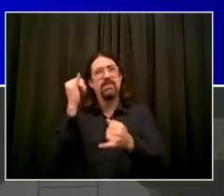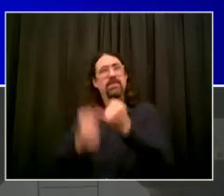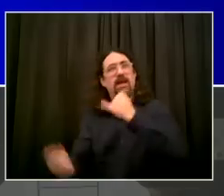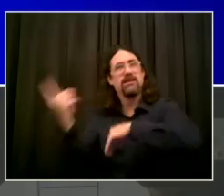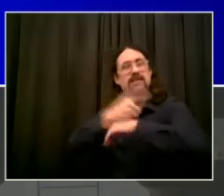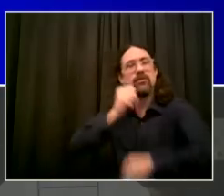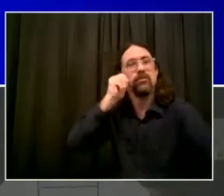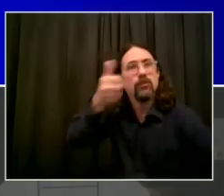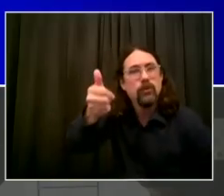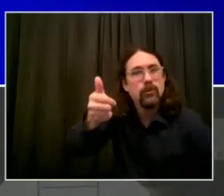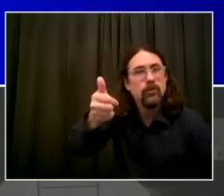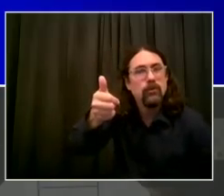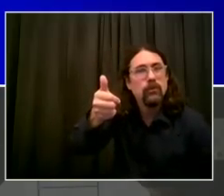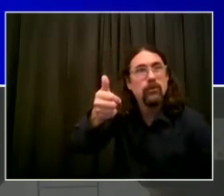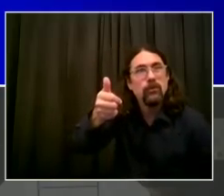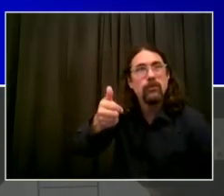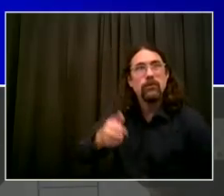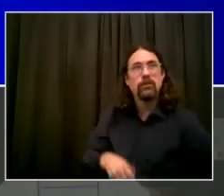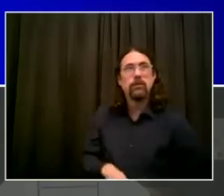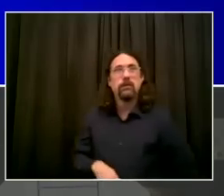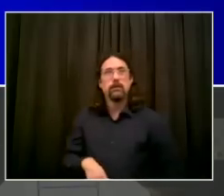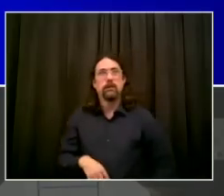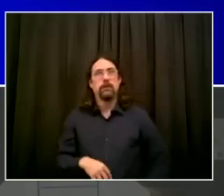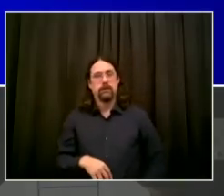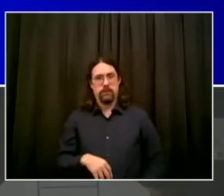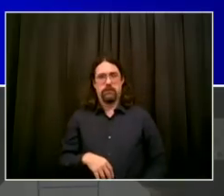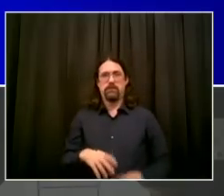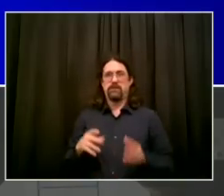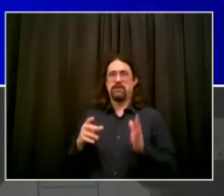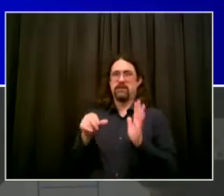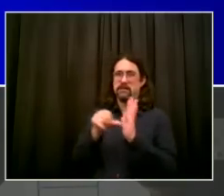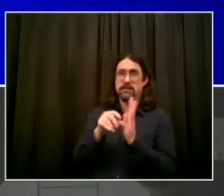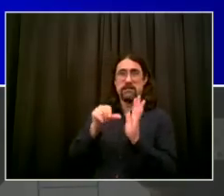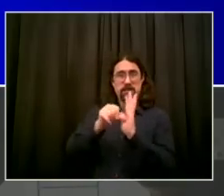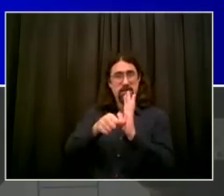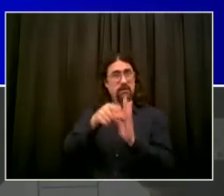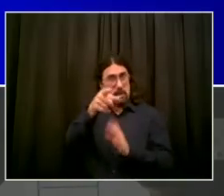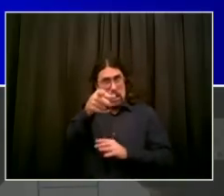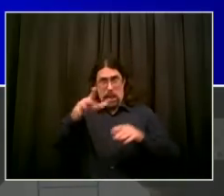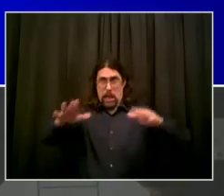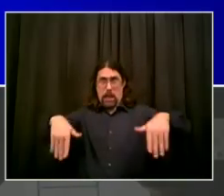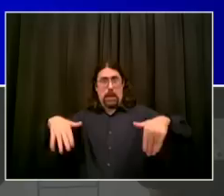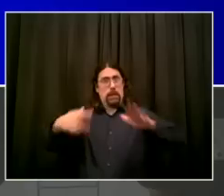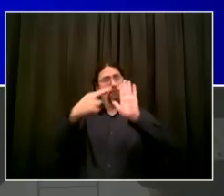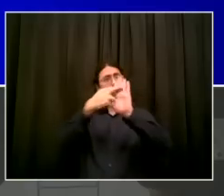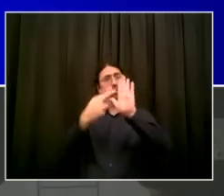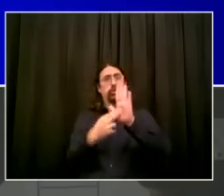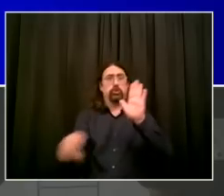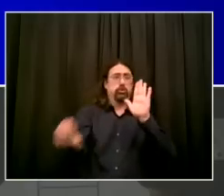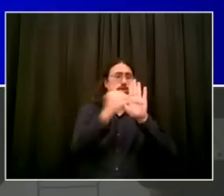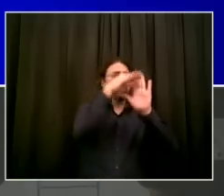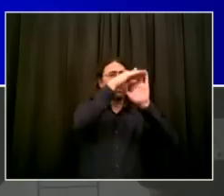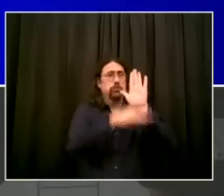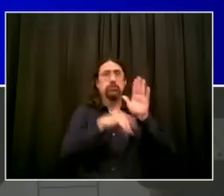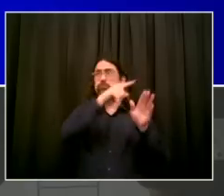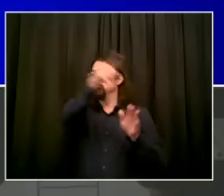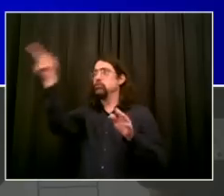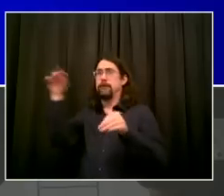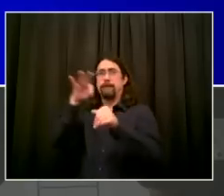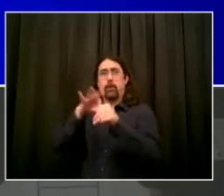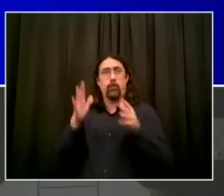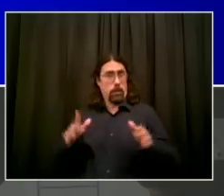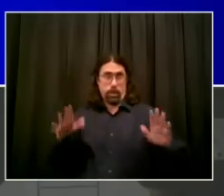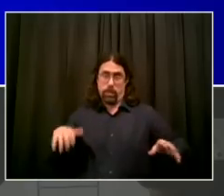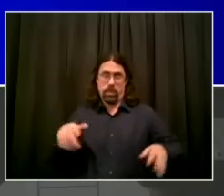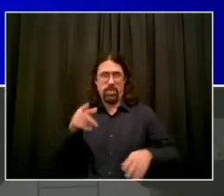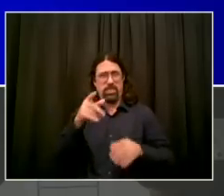Friday is your last chance. You have just today and tomorrow to get registered if you are not already registered.